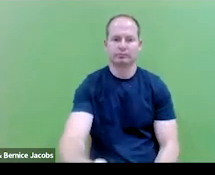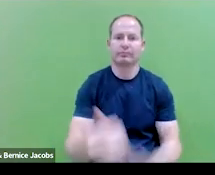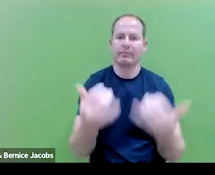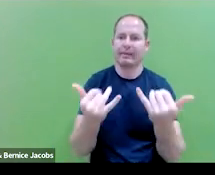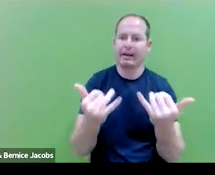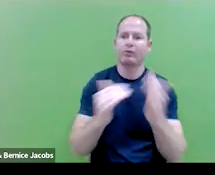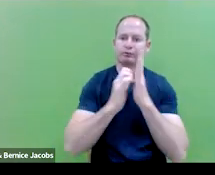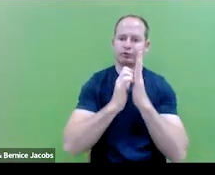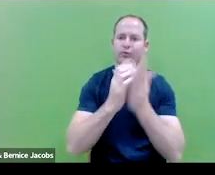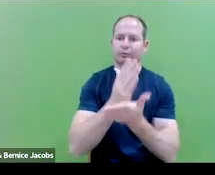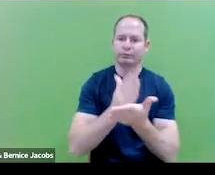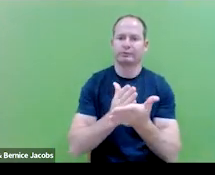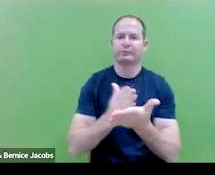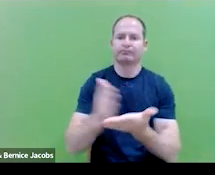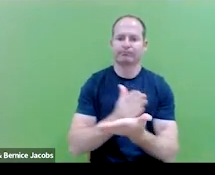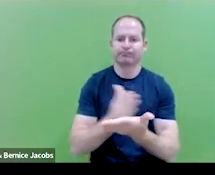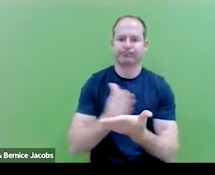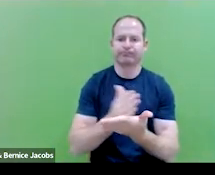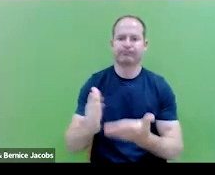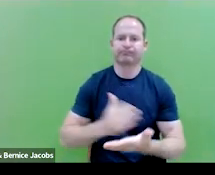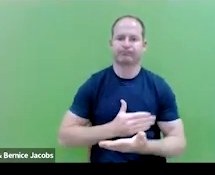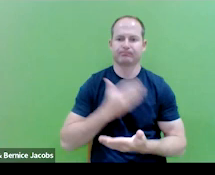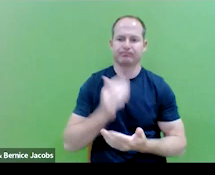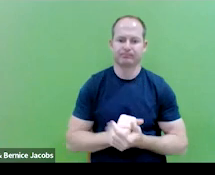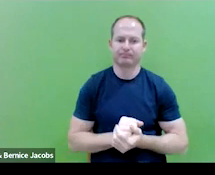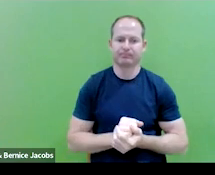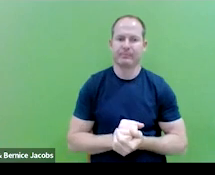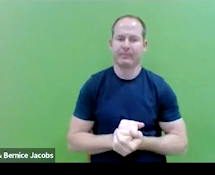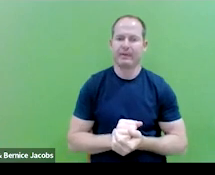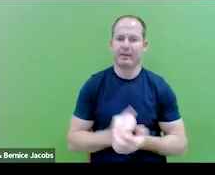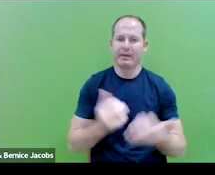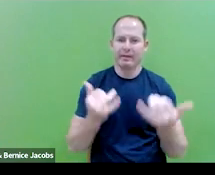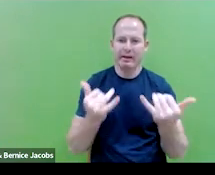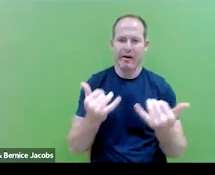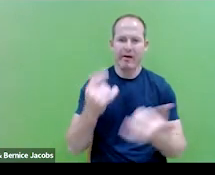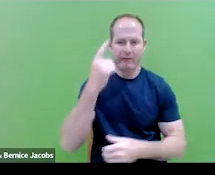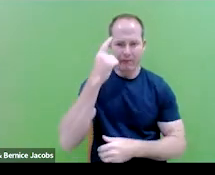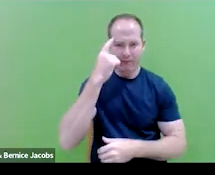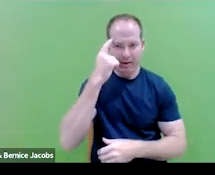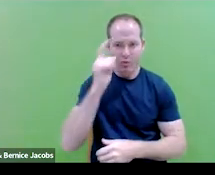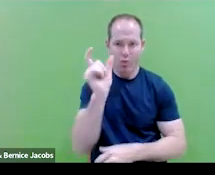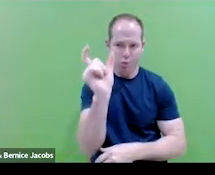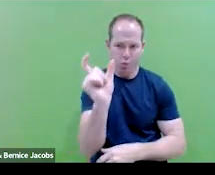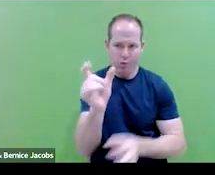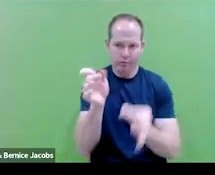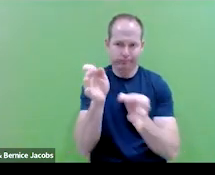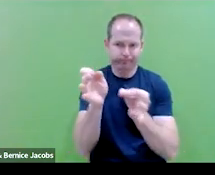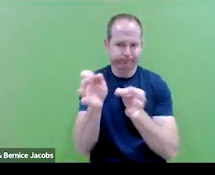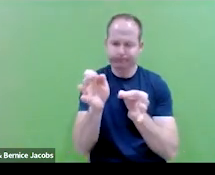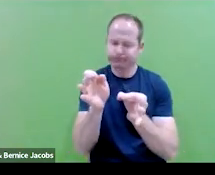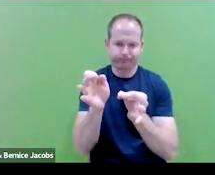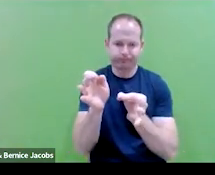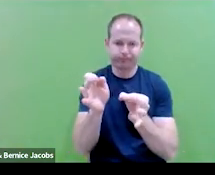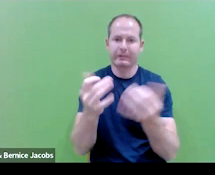those examples with you. I'm actually, Shezwe, I think I'm not going to do terminology because I would like to give time